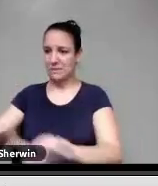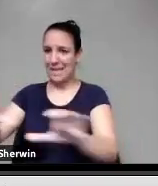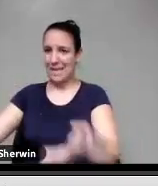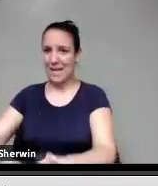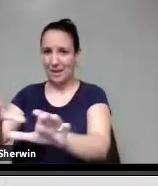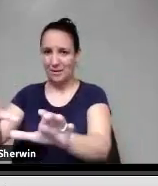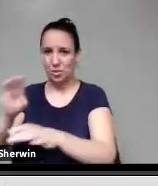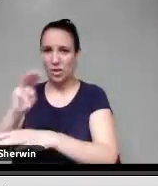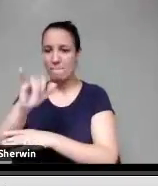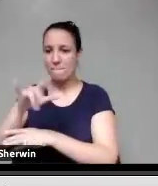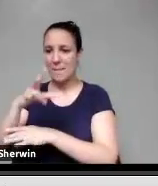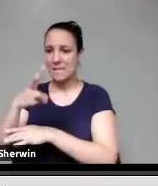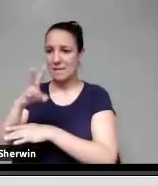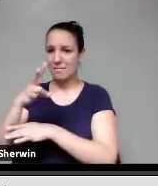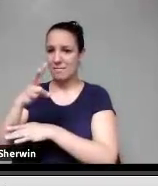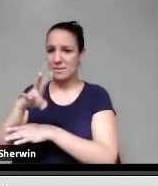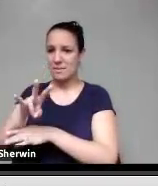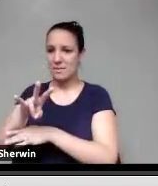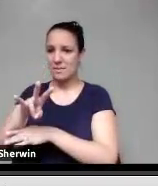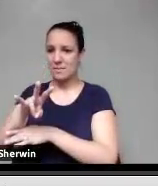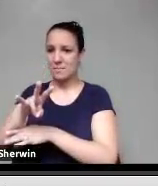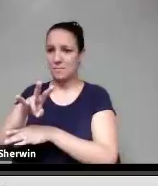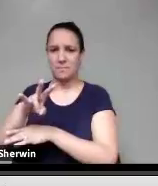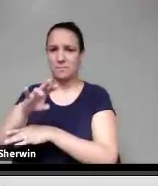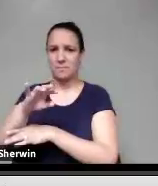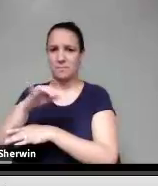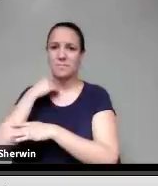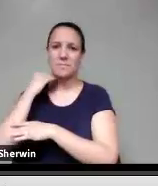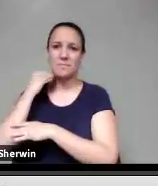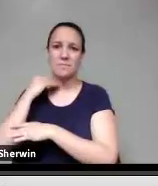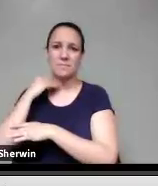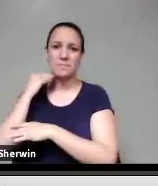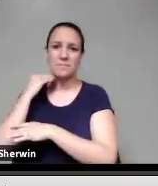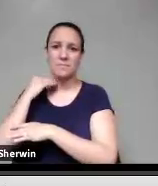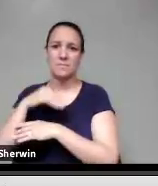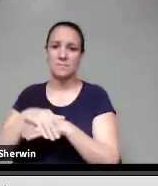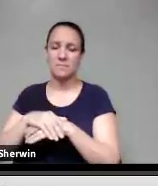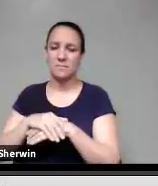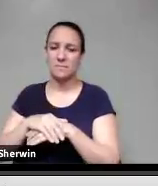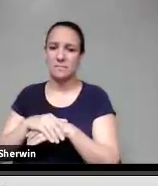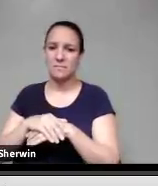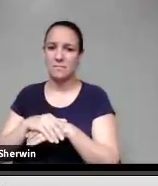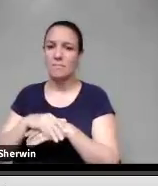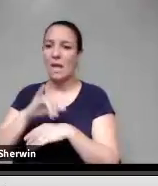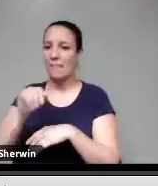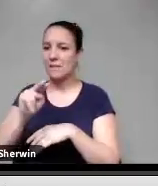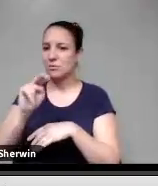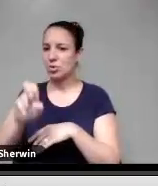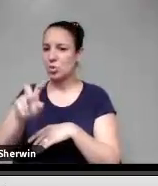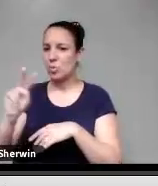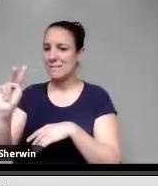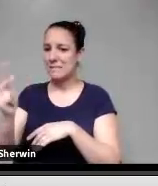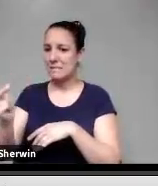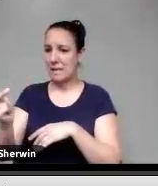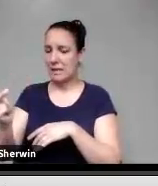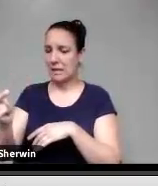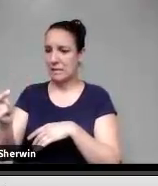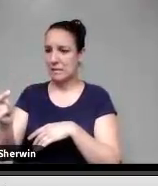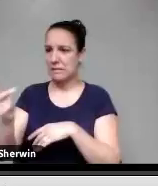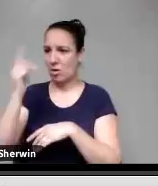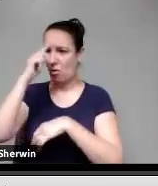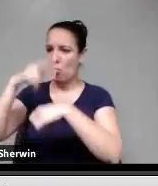17th. The next webinar of Swiftland's DigiRef Academy will take place on June 2nd, and that will cover resources for natural